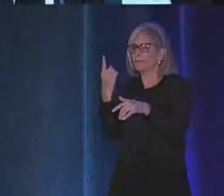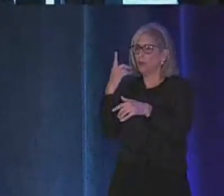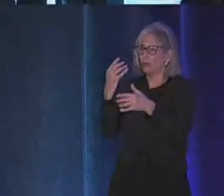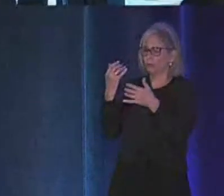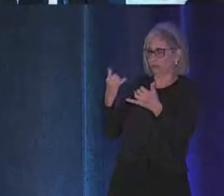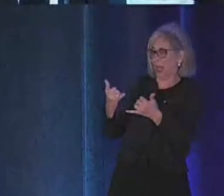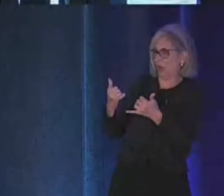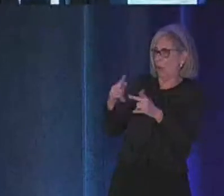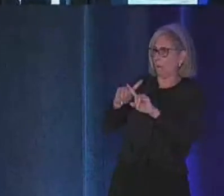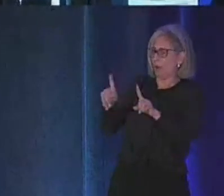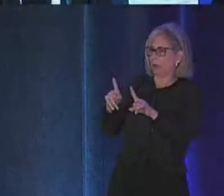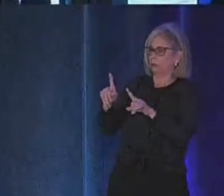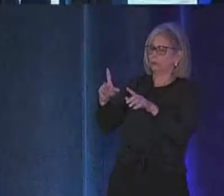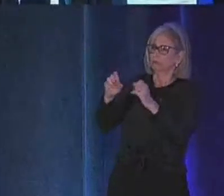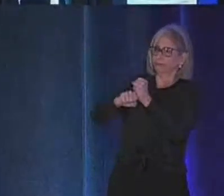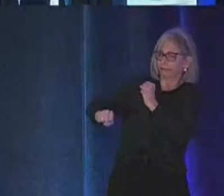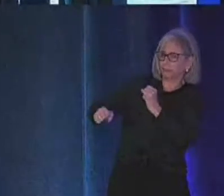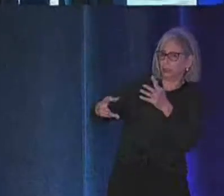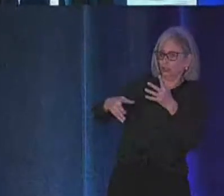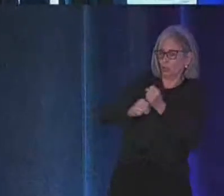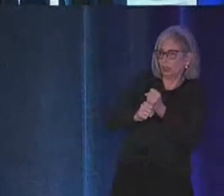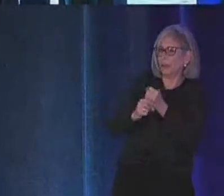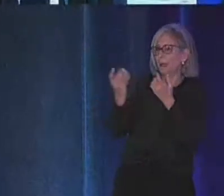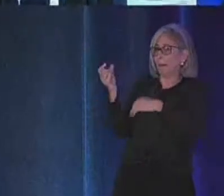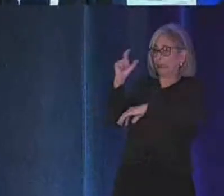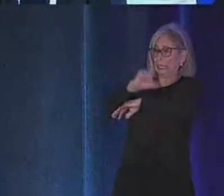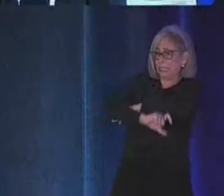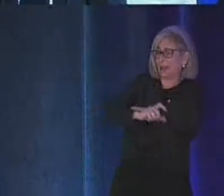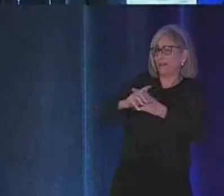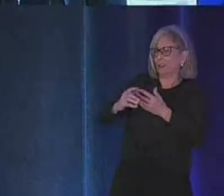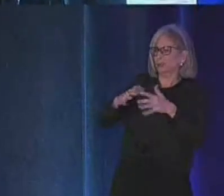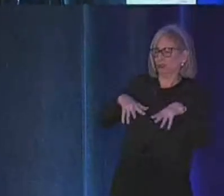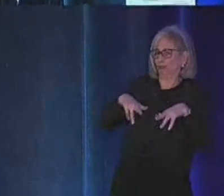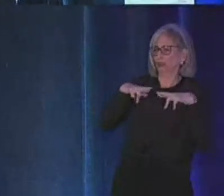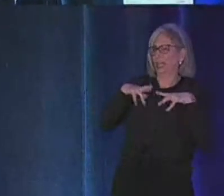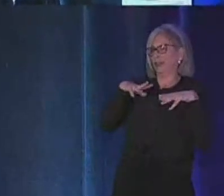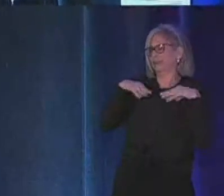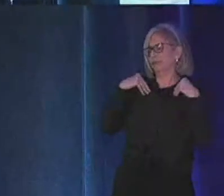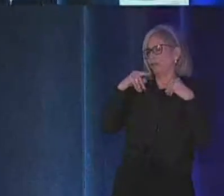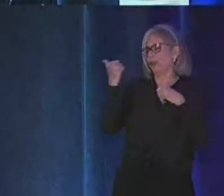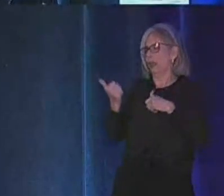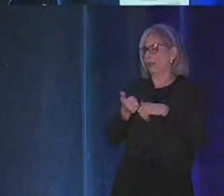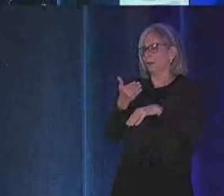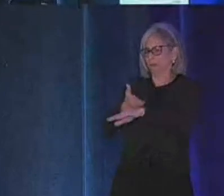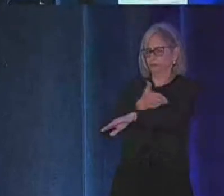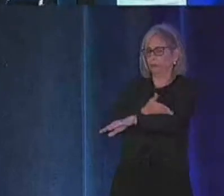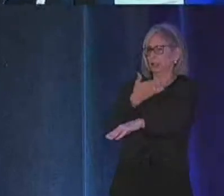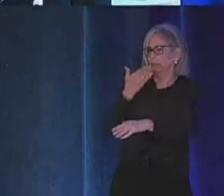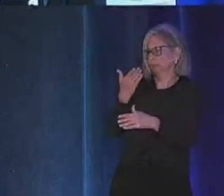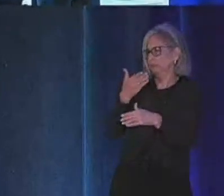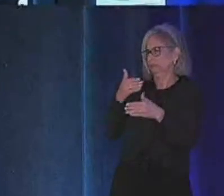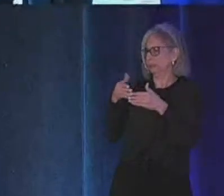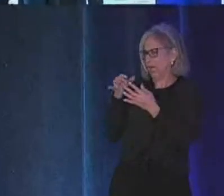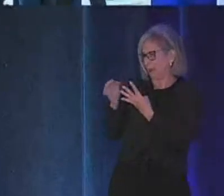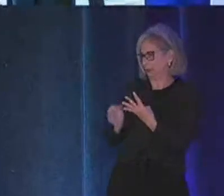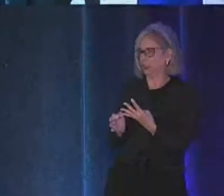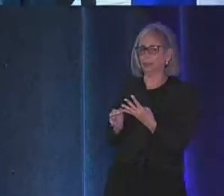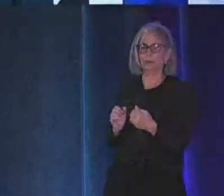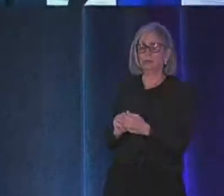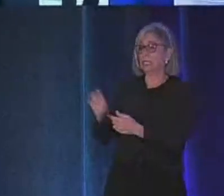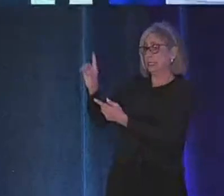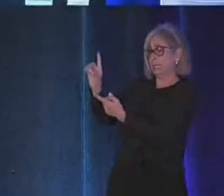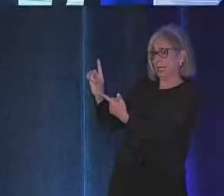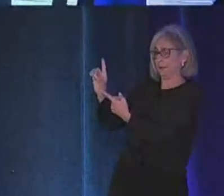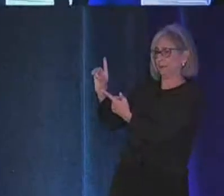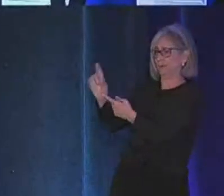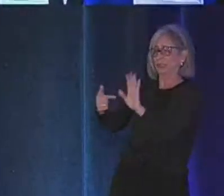now, but long story short, it may be sunsetted for something a little better. Now, let's keep going. We're going to get into D.